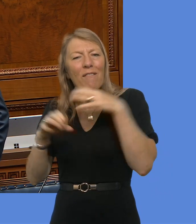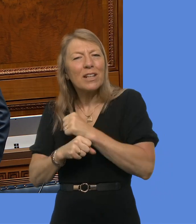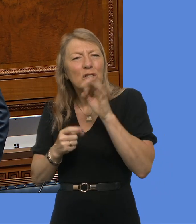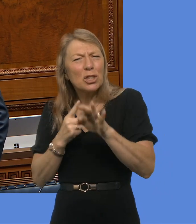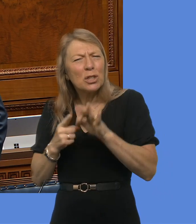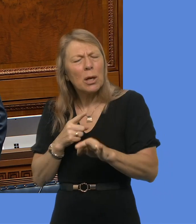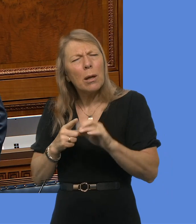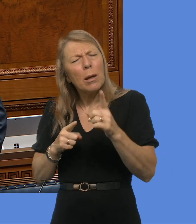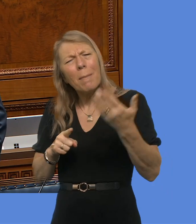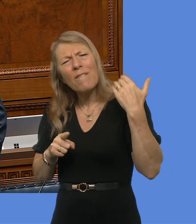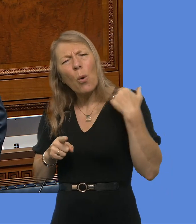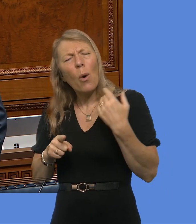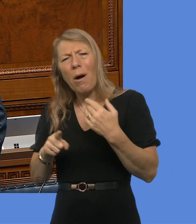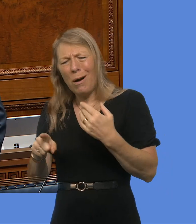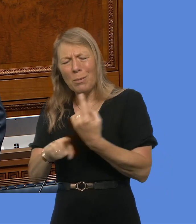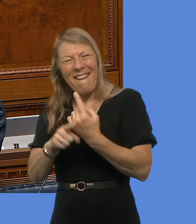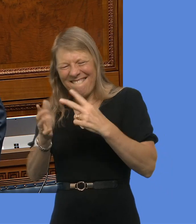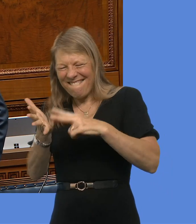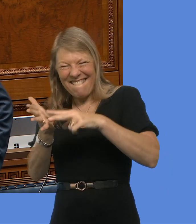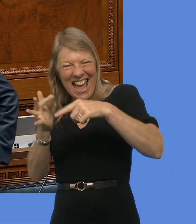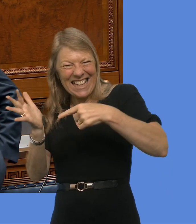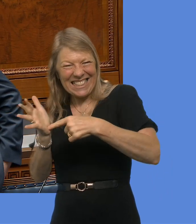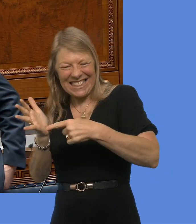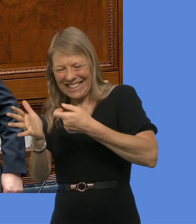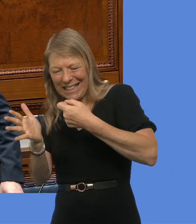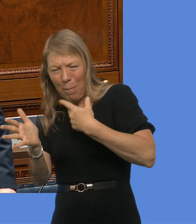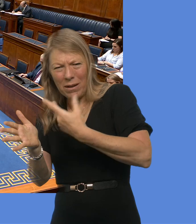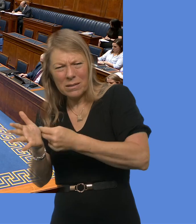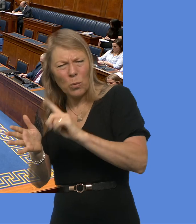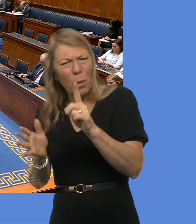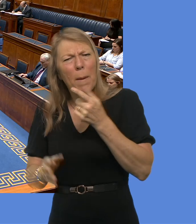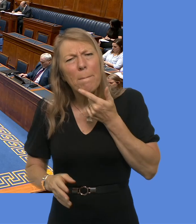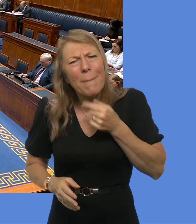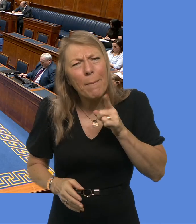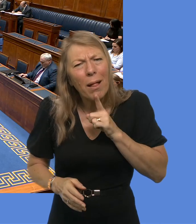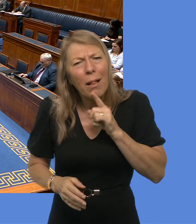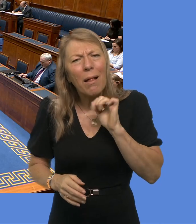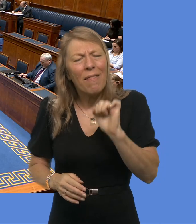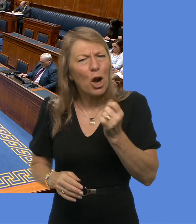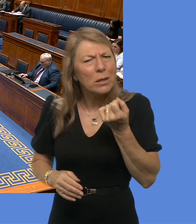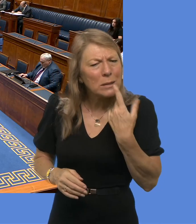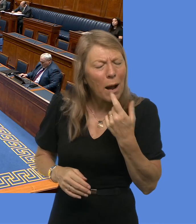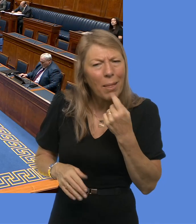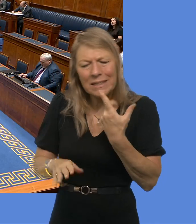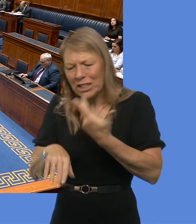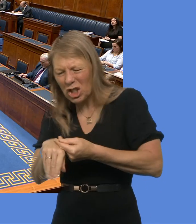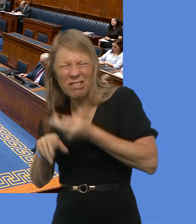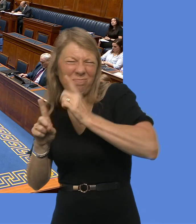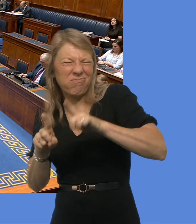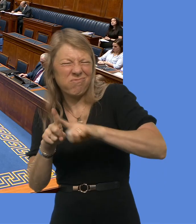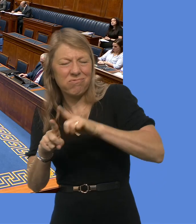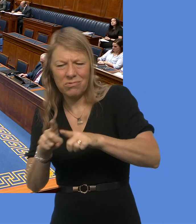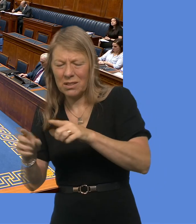and I'm wondering if there was any opportunity at that stage that has been missed to do the same for veterinary medicines. Minister. Thank you, Mr. Speaker. I